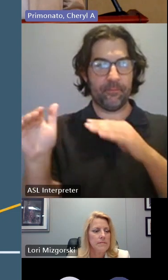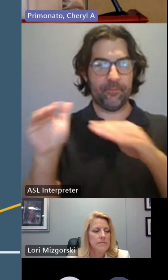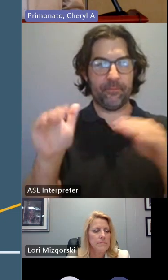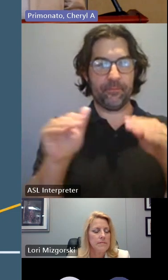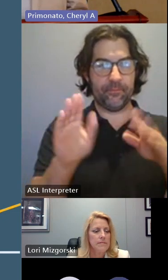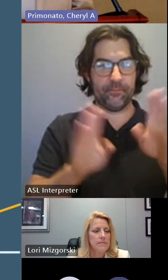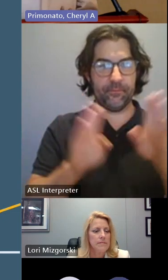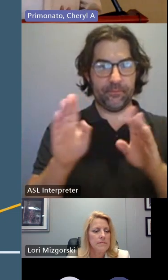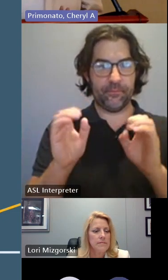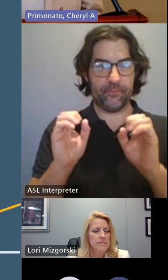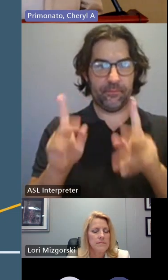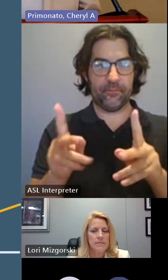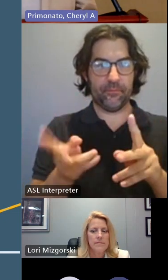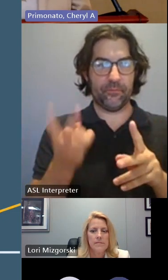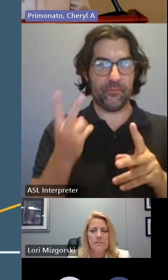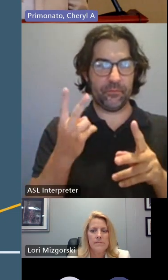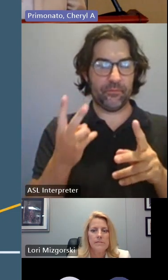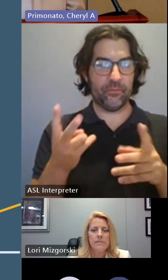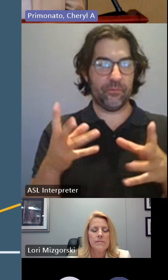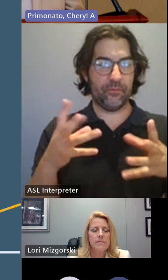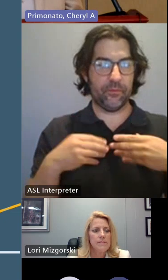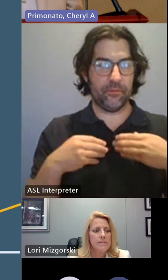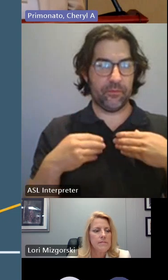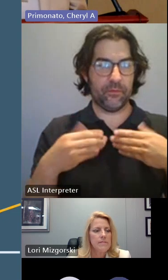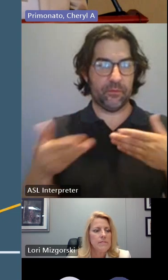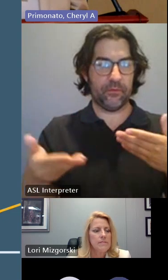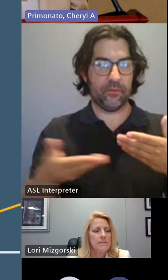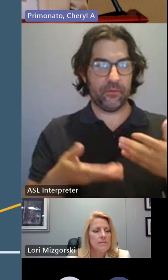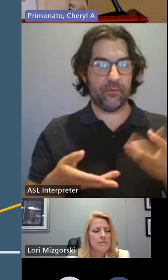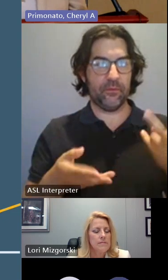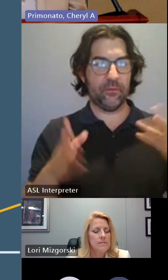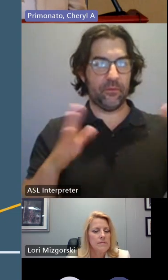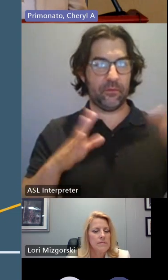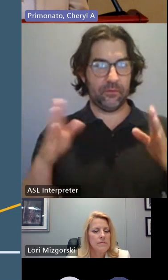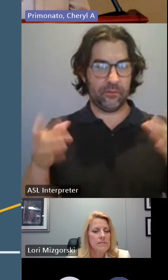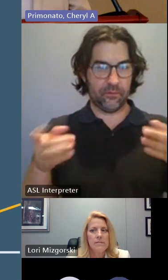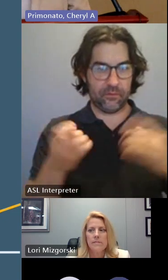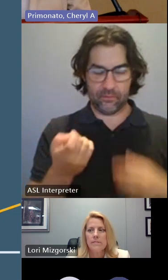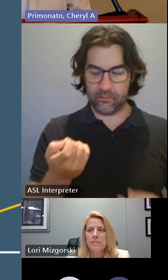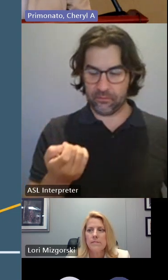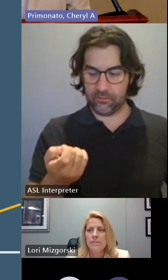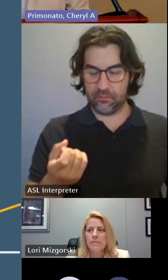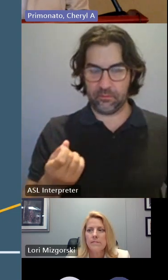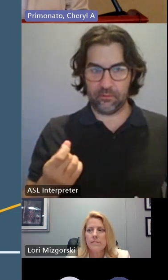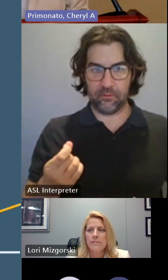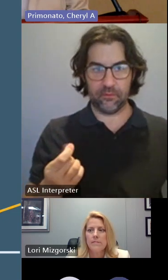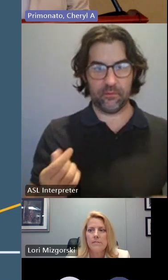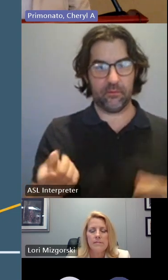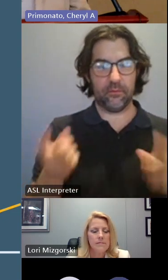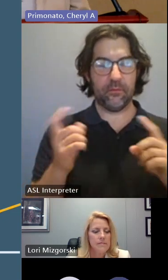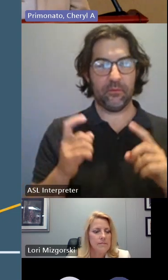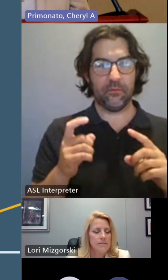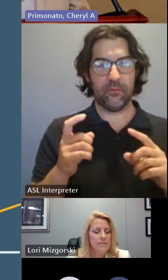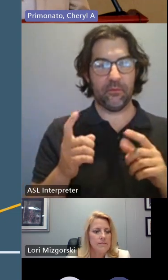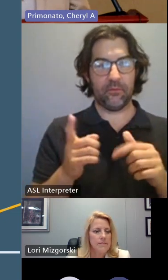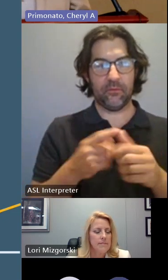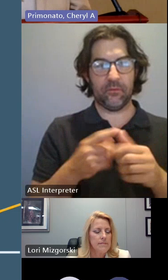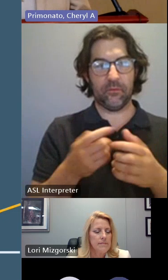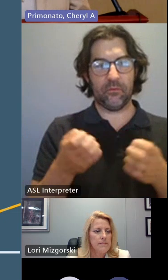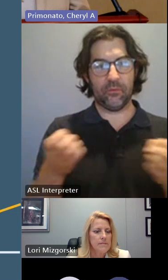bid opportunity. 2 suppliers accepted the invitation and 2 bids were received to supply original